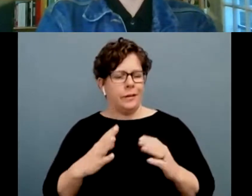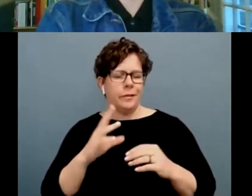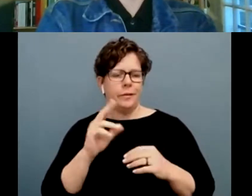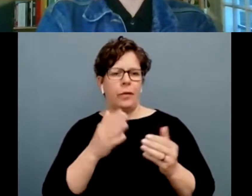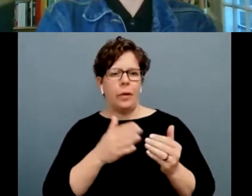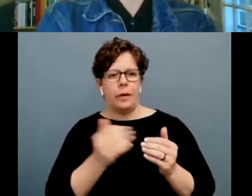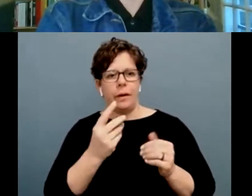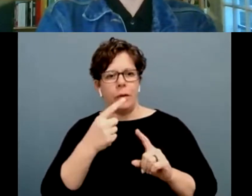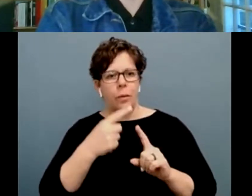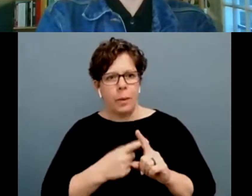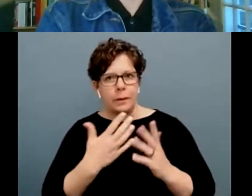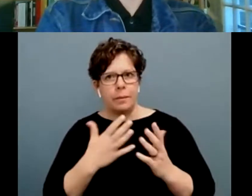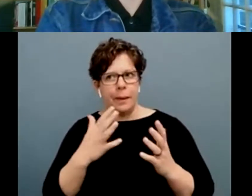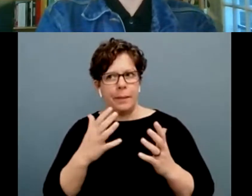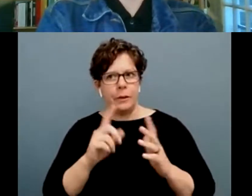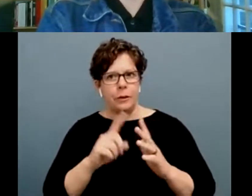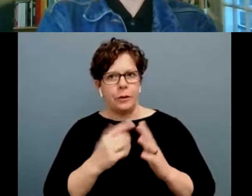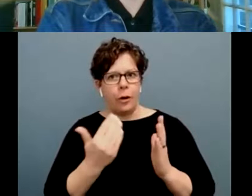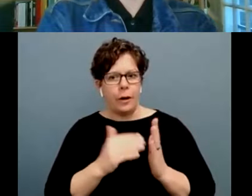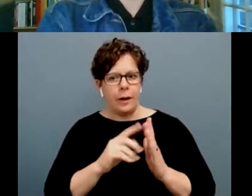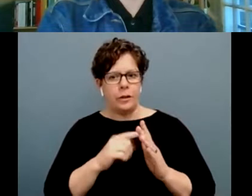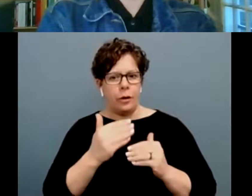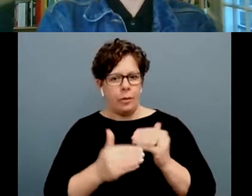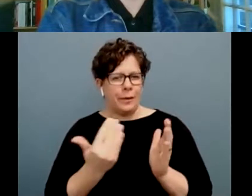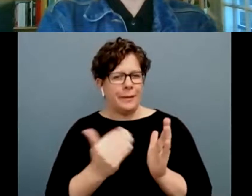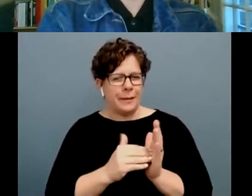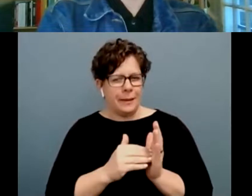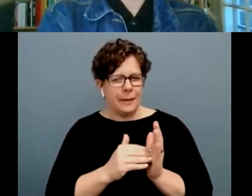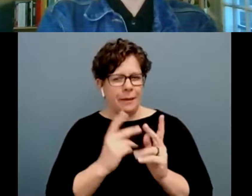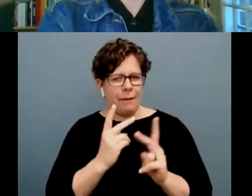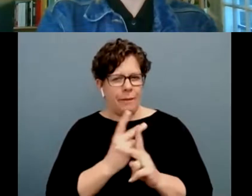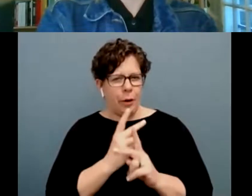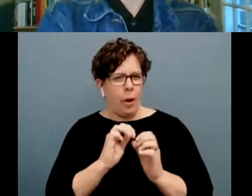months and at least get the process started, wrap our brains around it.